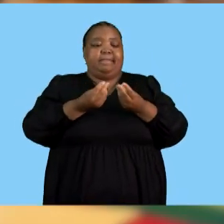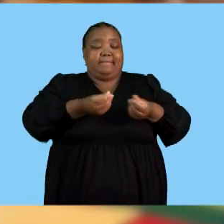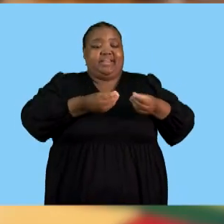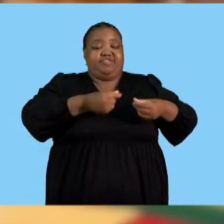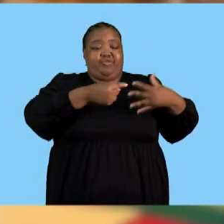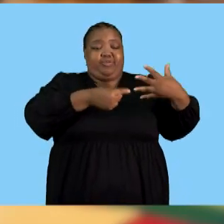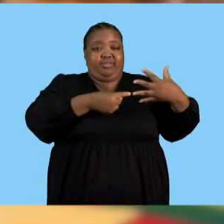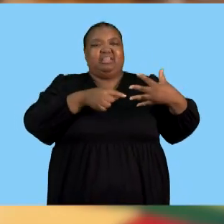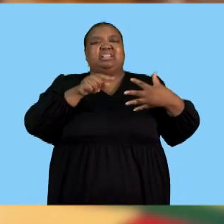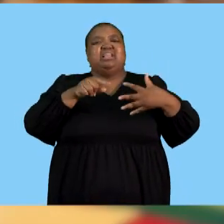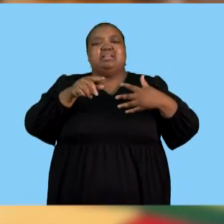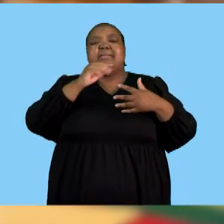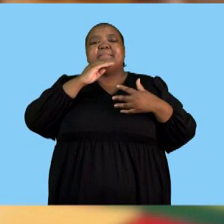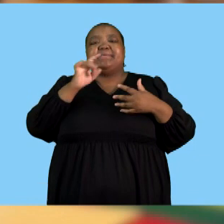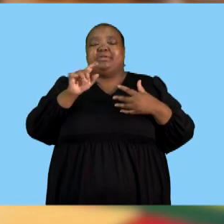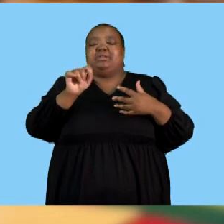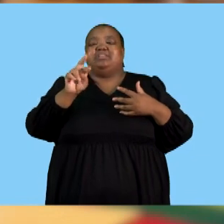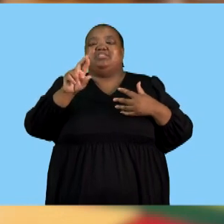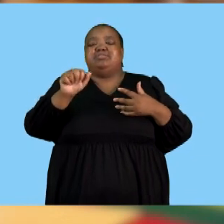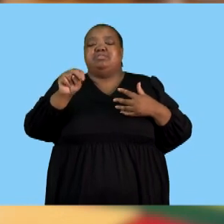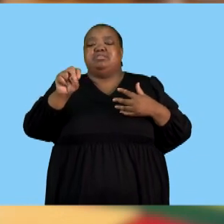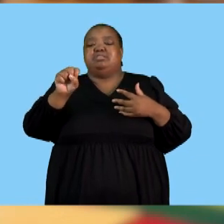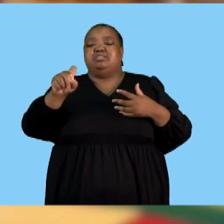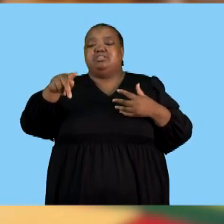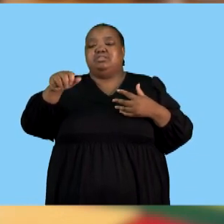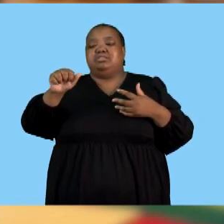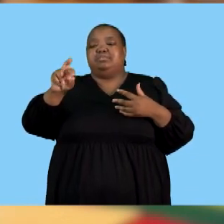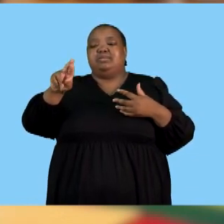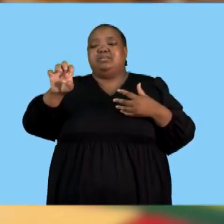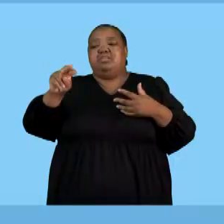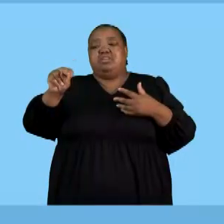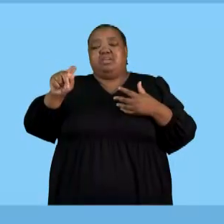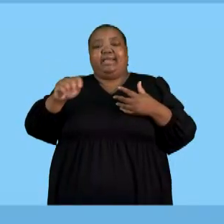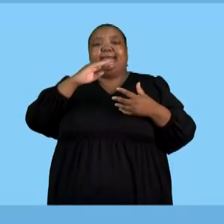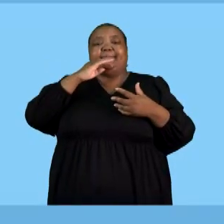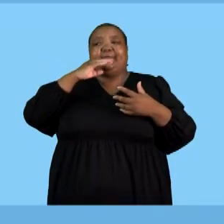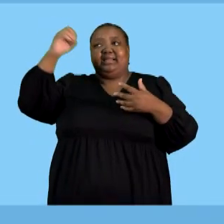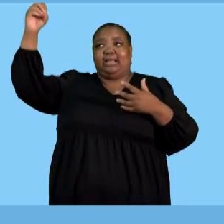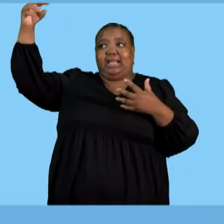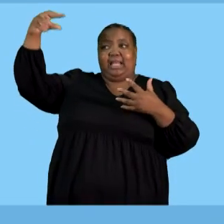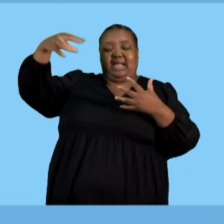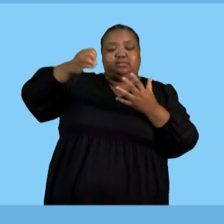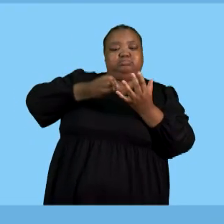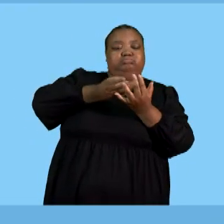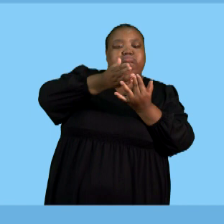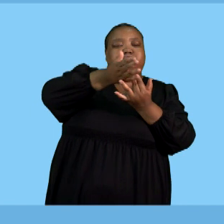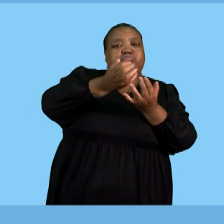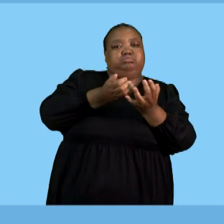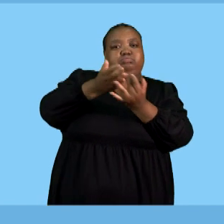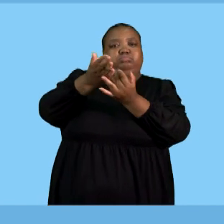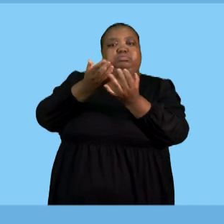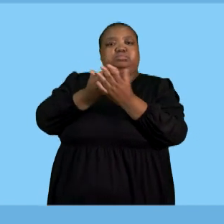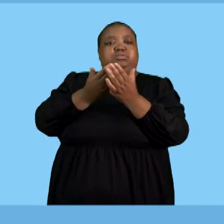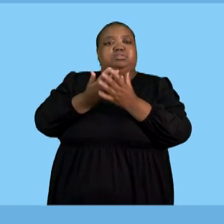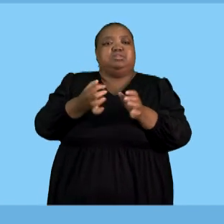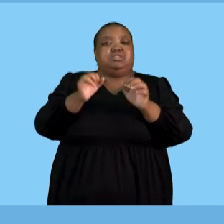materials, then these materials are said to be transparent. If they are transparent, they allow most of the light and only absorb or